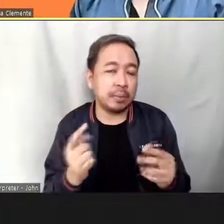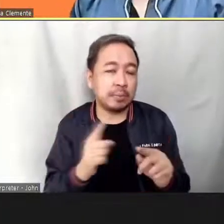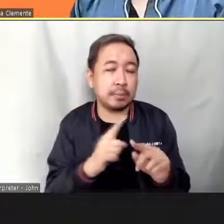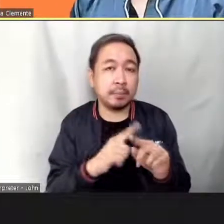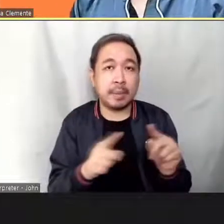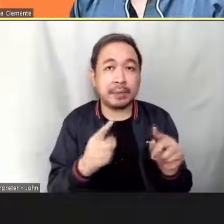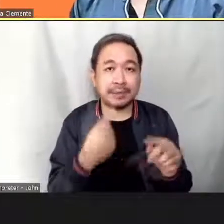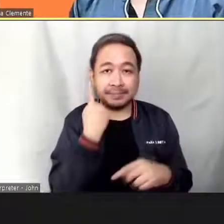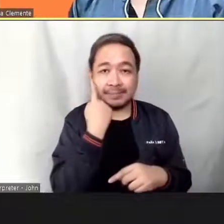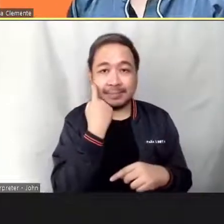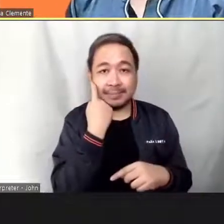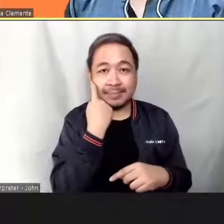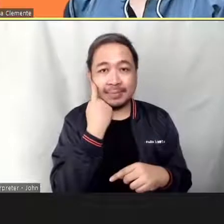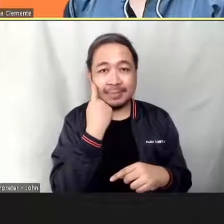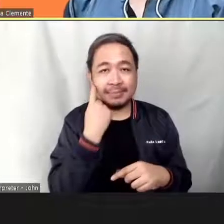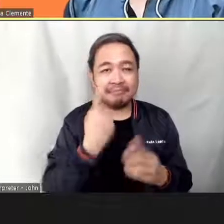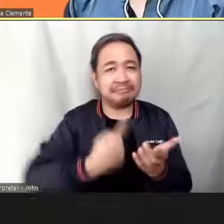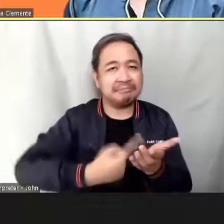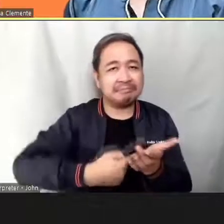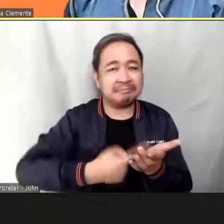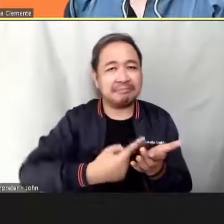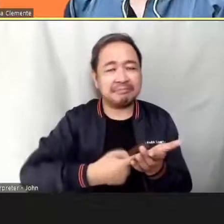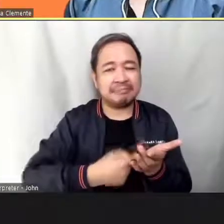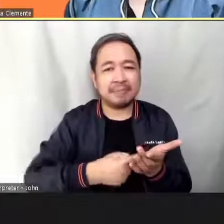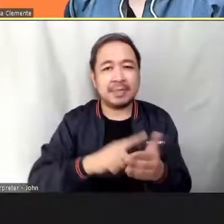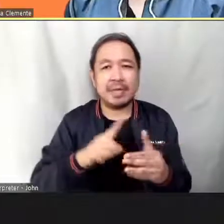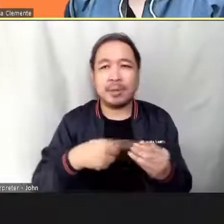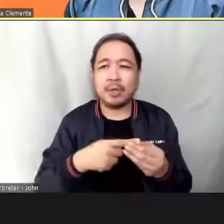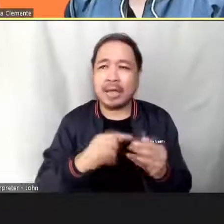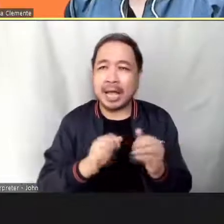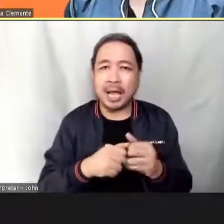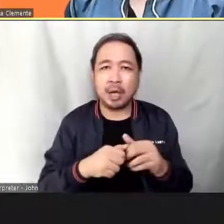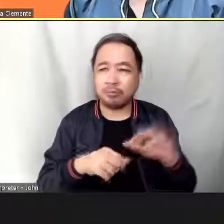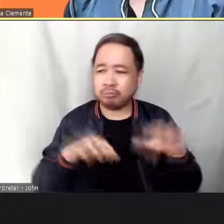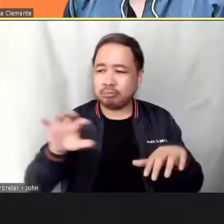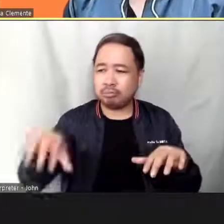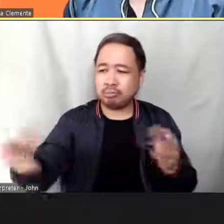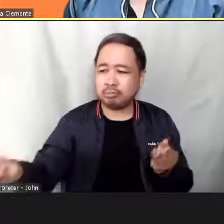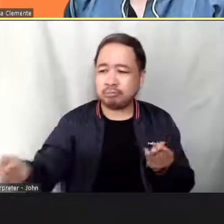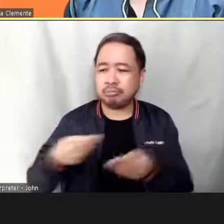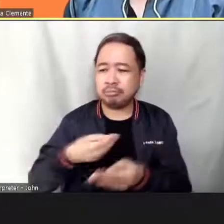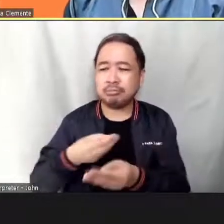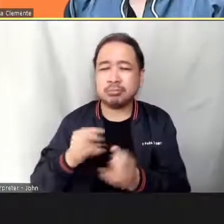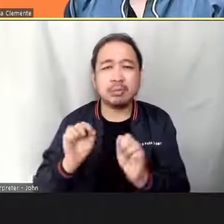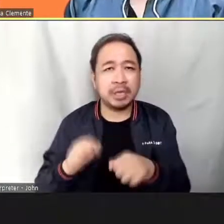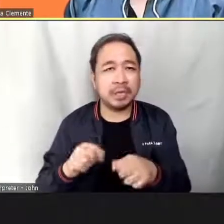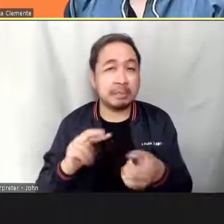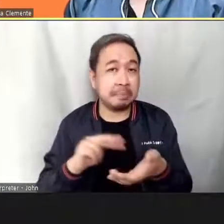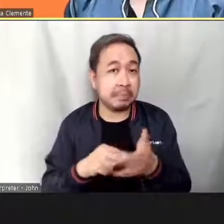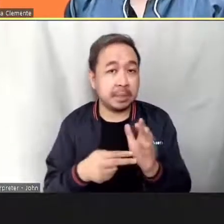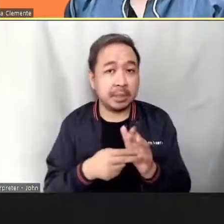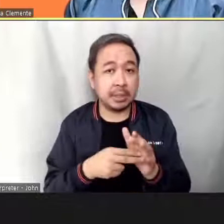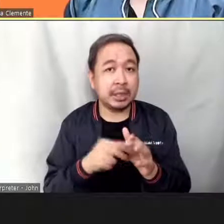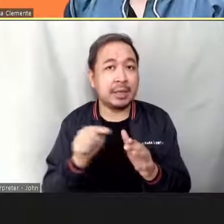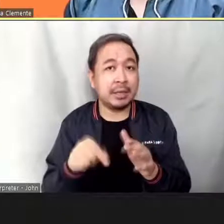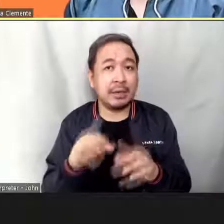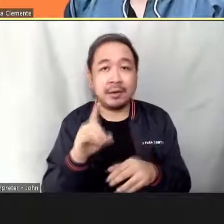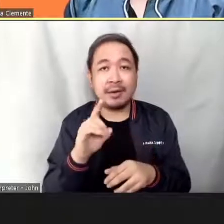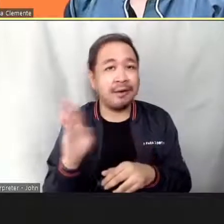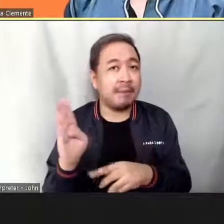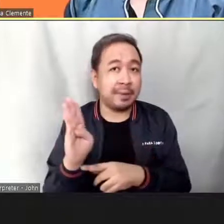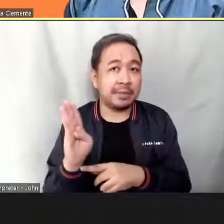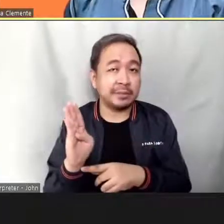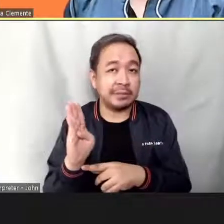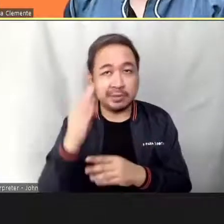I mentioned earlier, di ba, pinag-uusapan natin yung interoperability ng system, which means na itong database talaga is